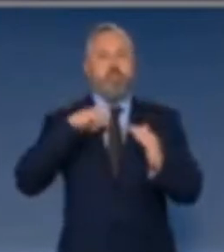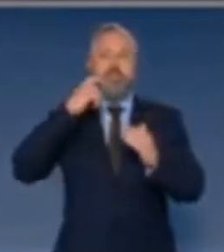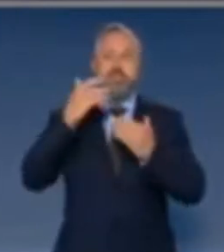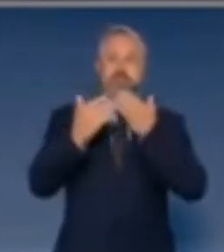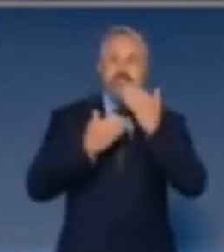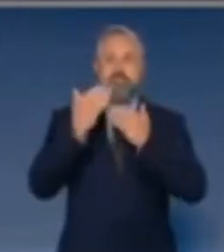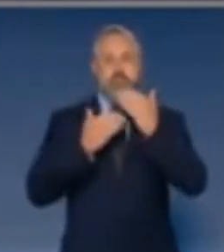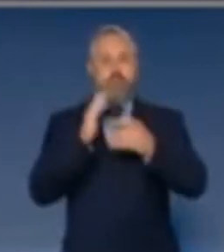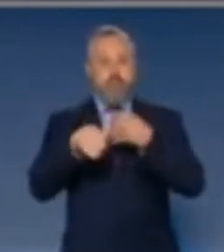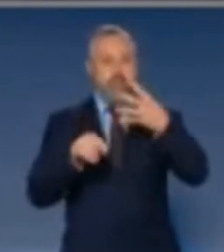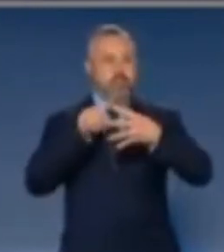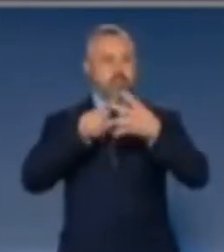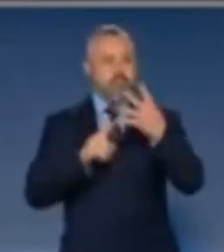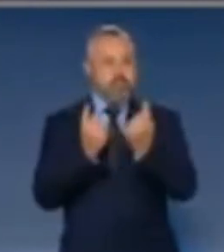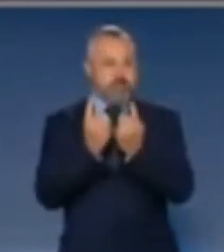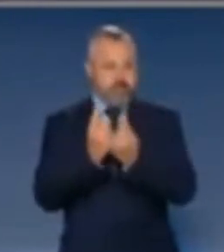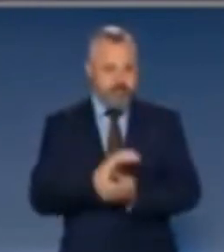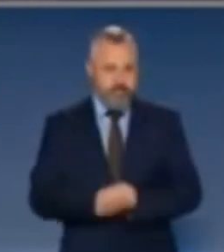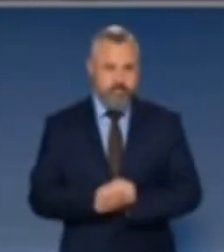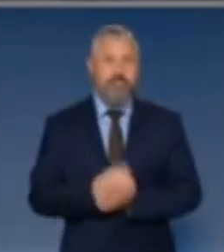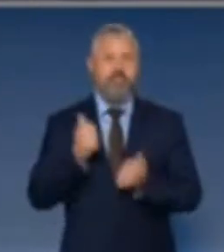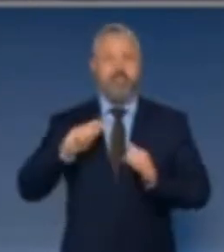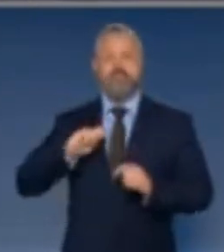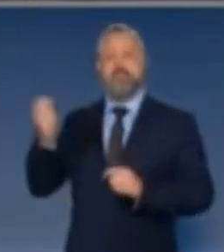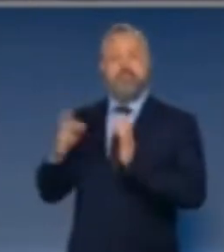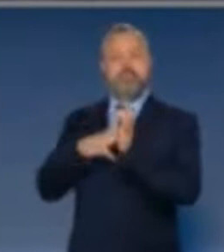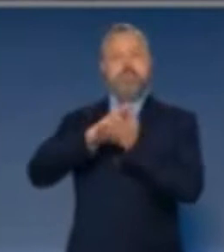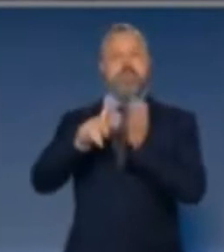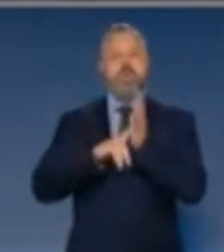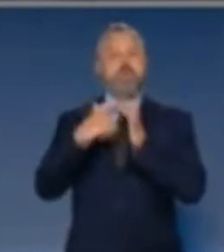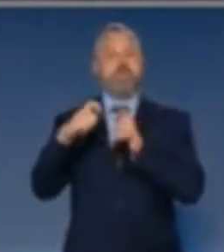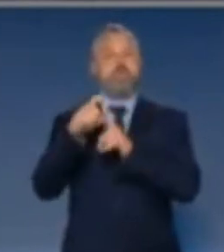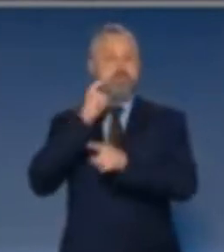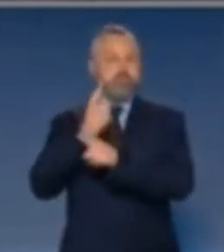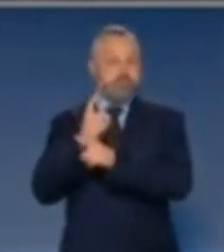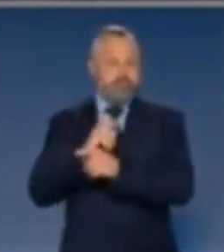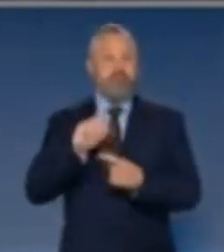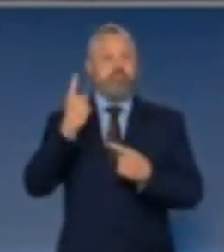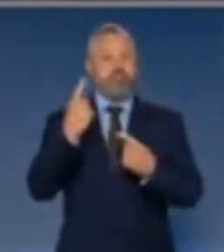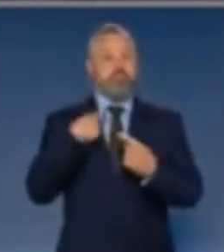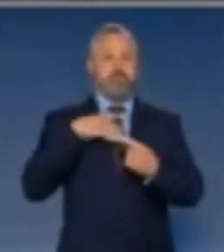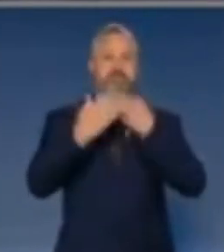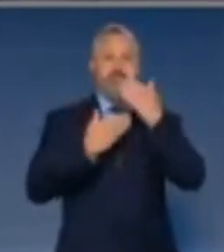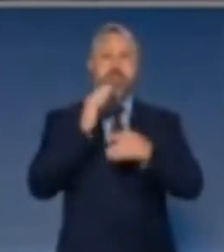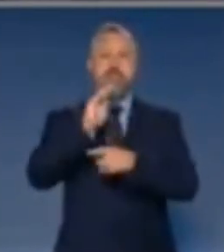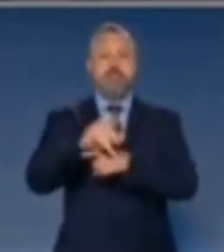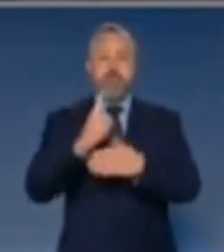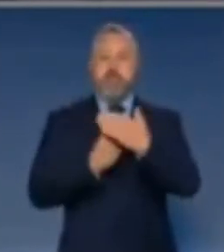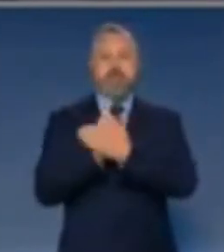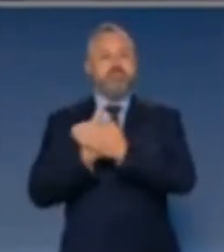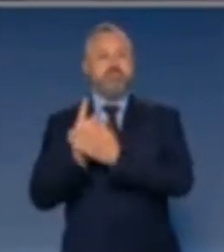then Michael will also speak with you. Firstly, the follow-up to the incident in relation to Holy